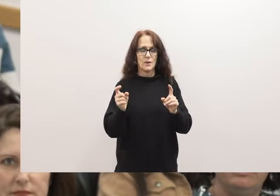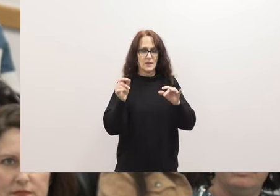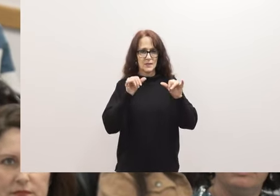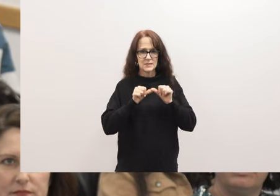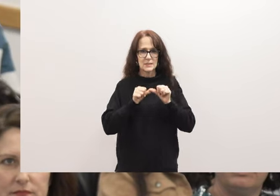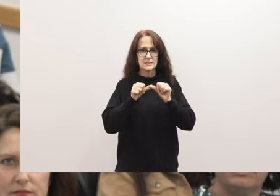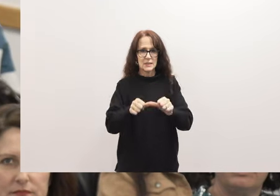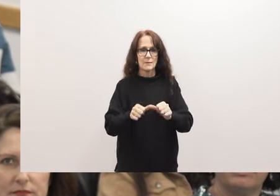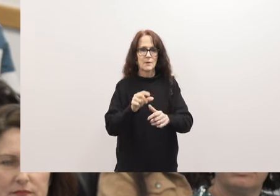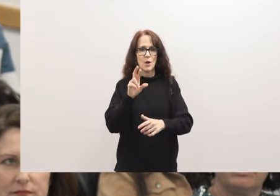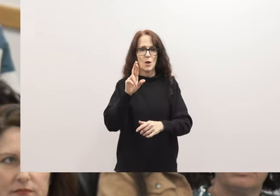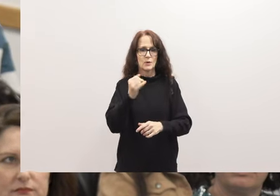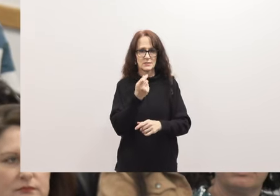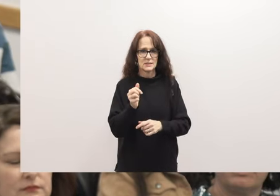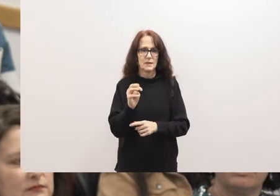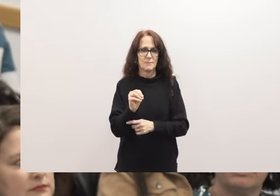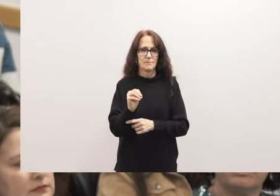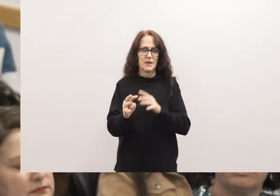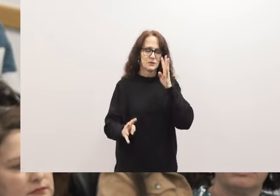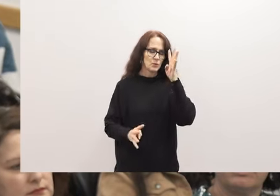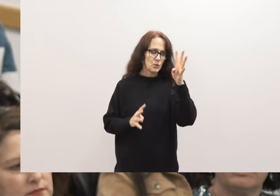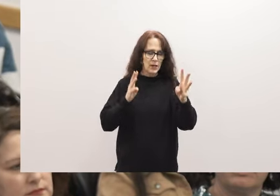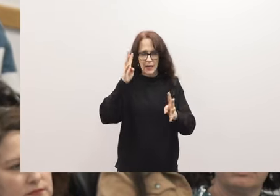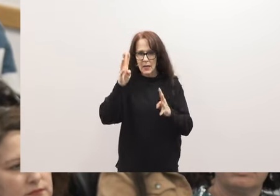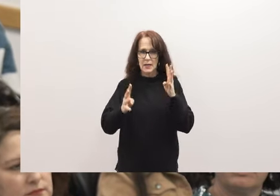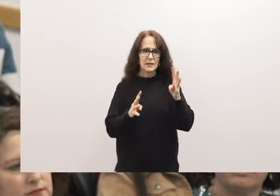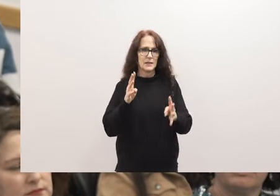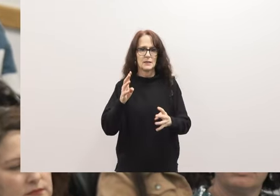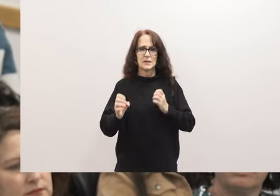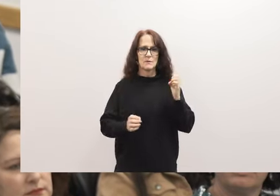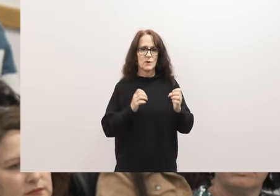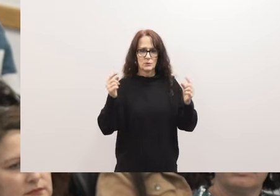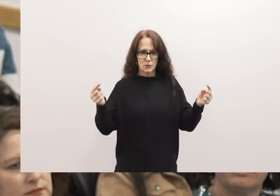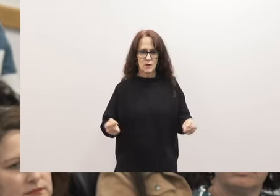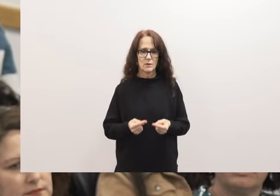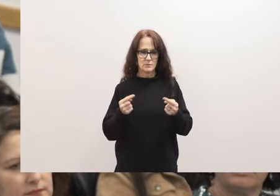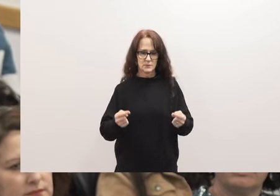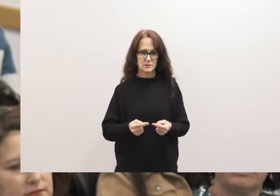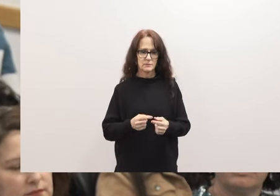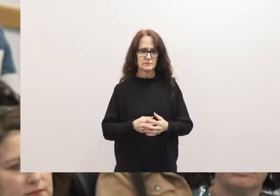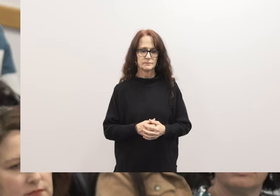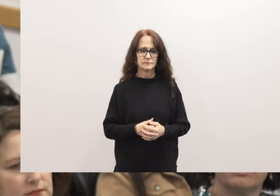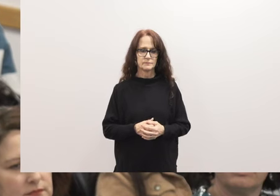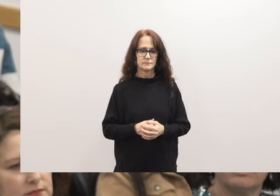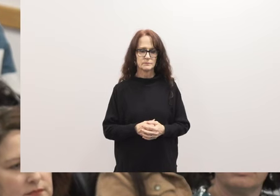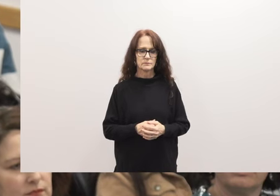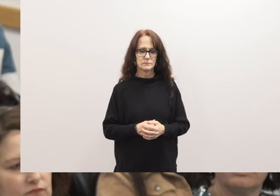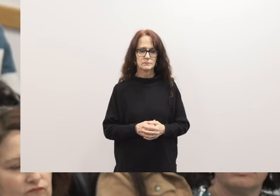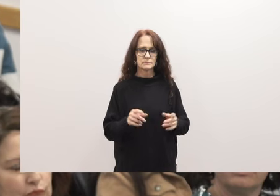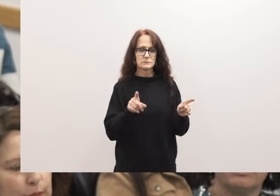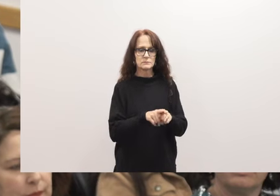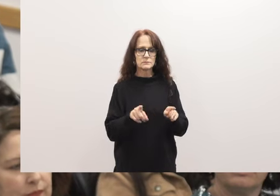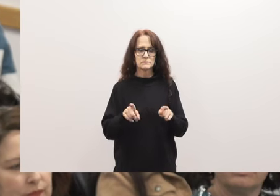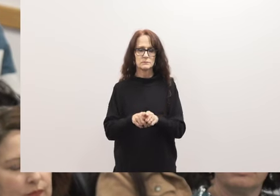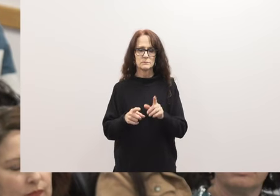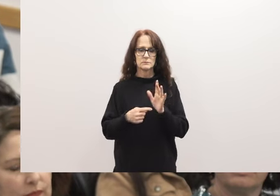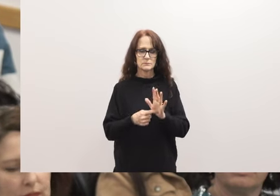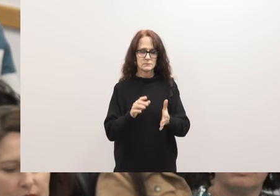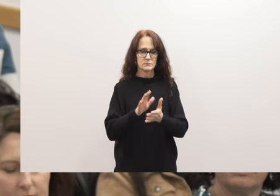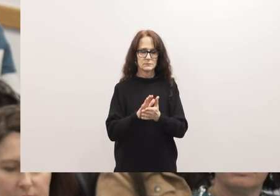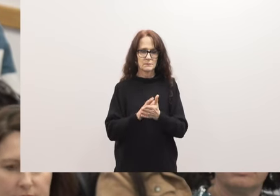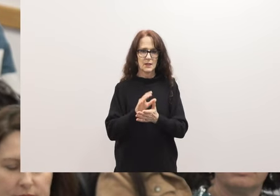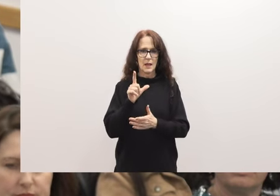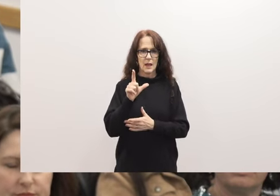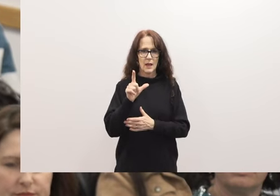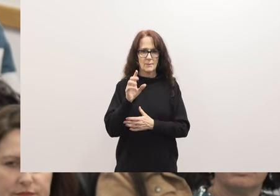racism that are creating these emotional harms. And I also want to point out and commend the